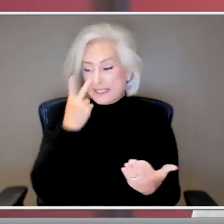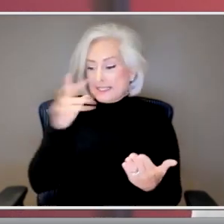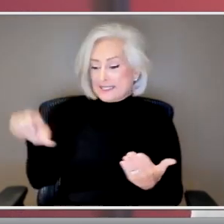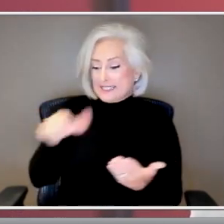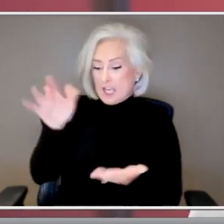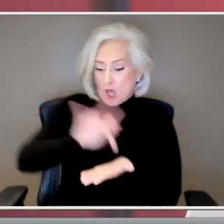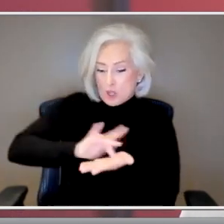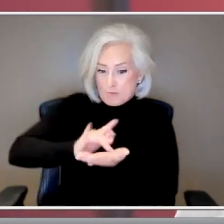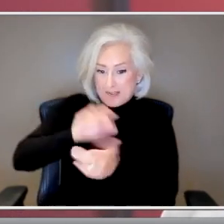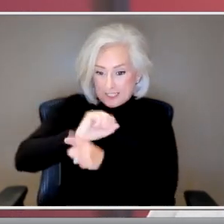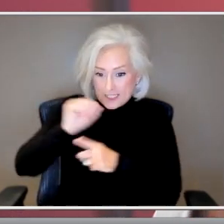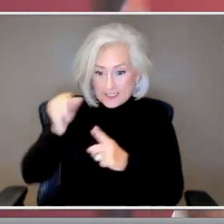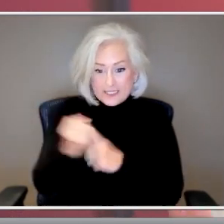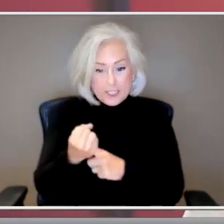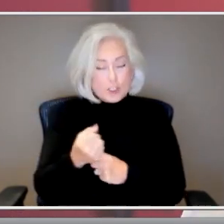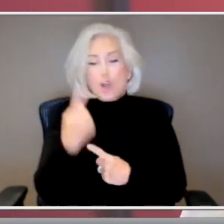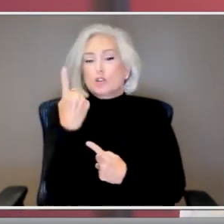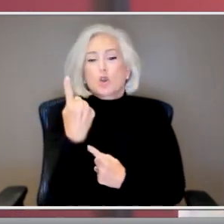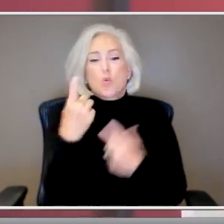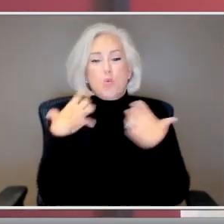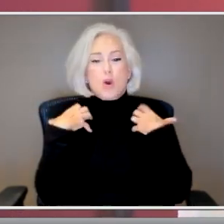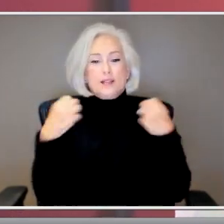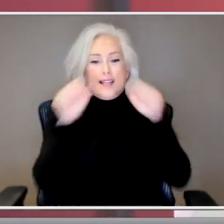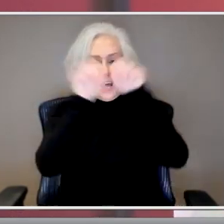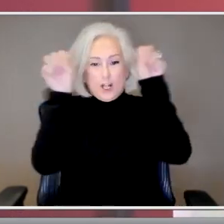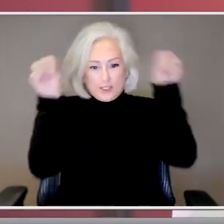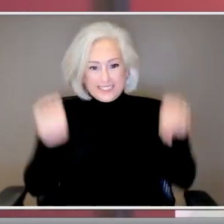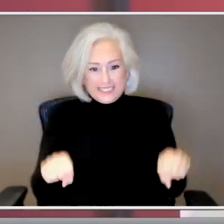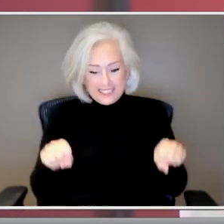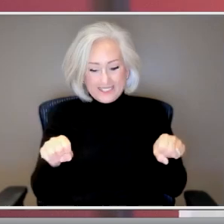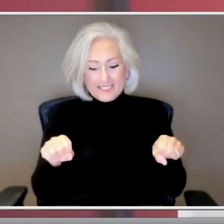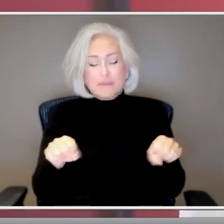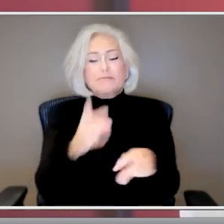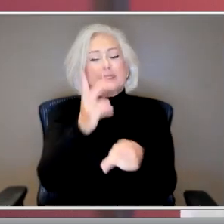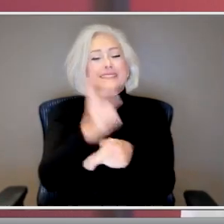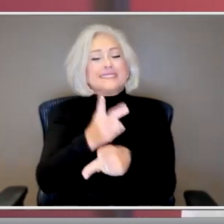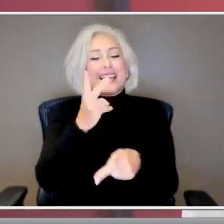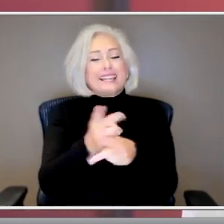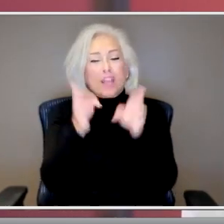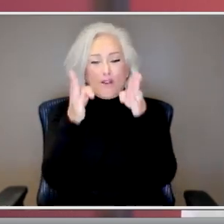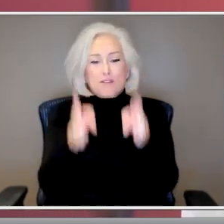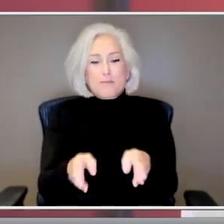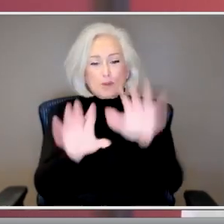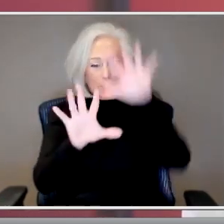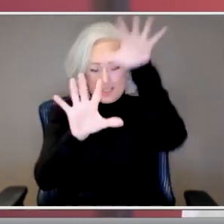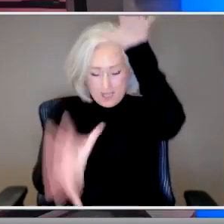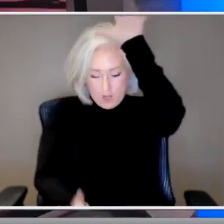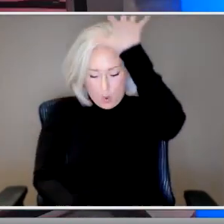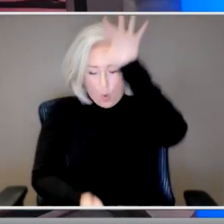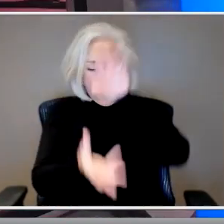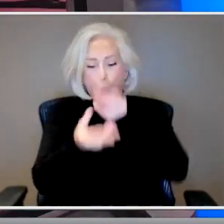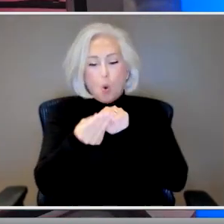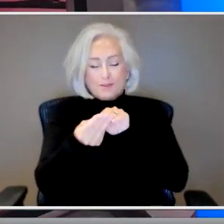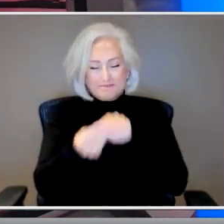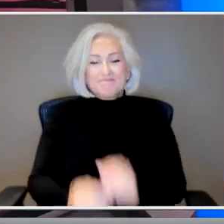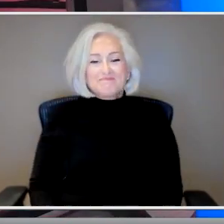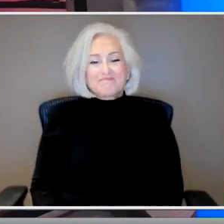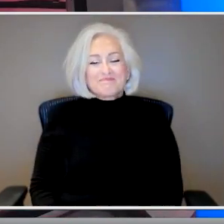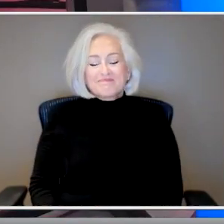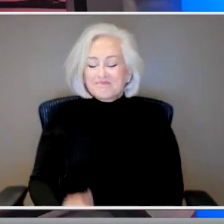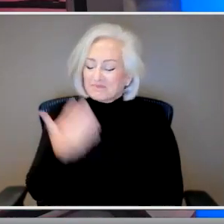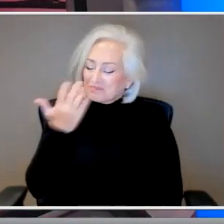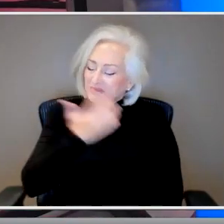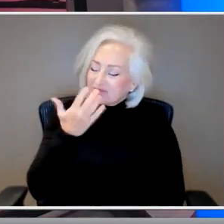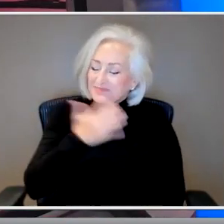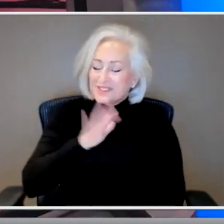health system taking care of the whole patient as a whole. So it's a wonderful experience. And Dr. Crawford, it